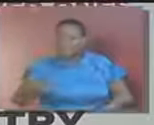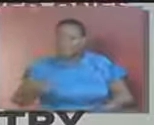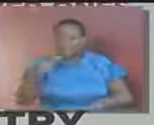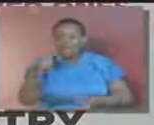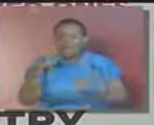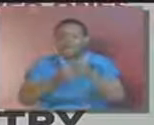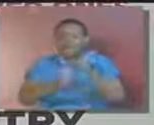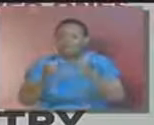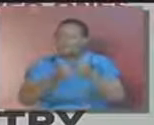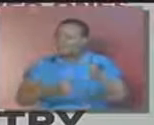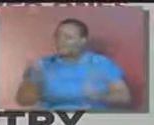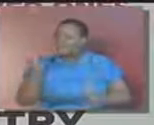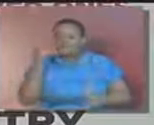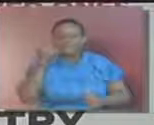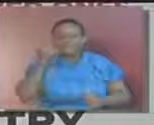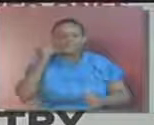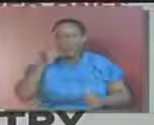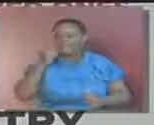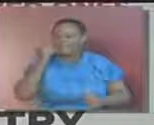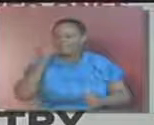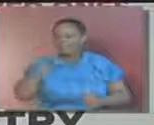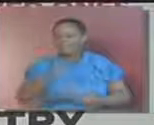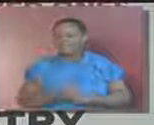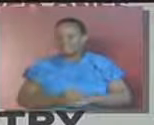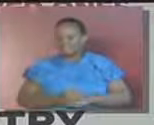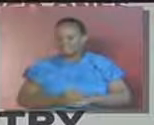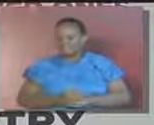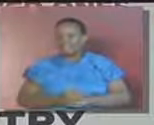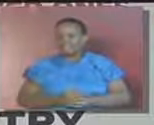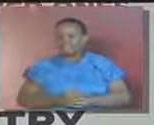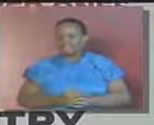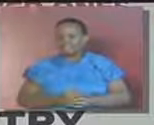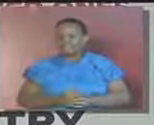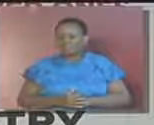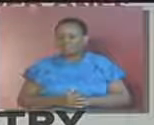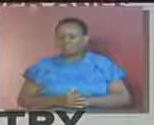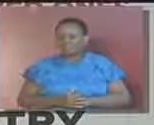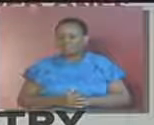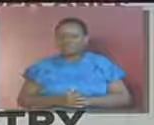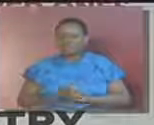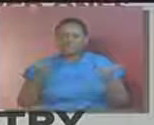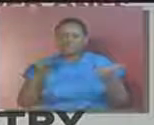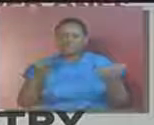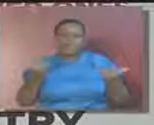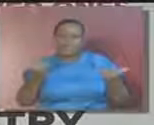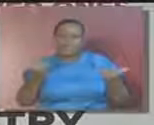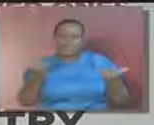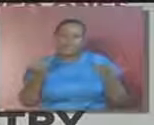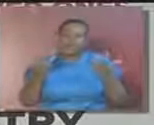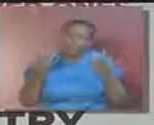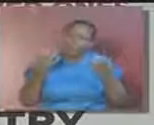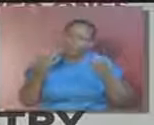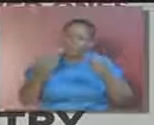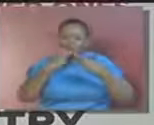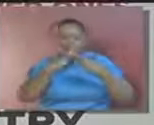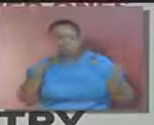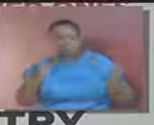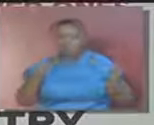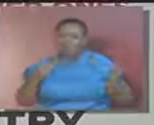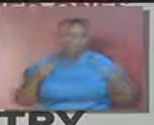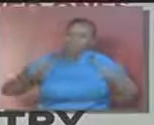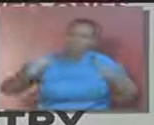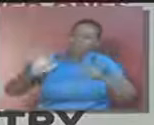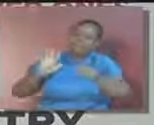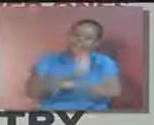We had started off phase 1 with a target of around 1,000 shots per day. We are thinking now